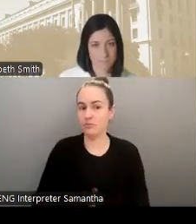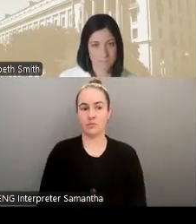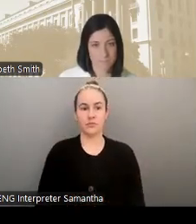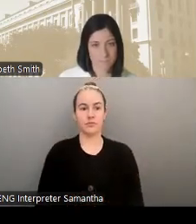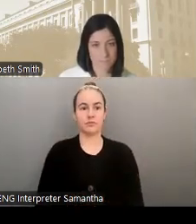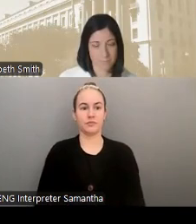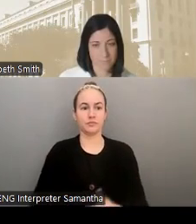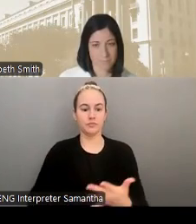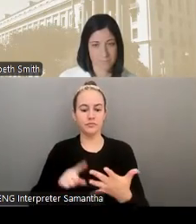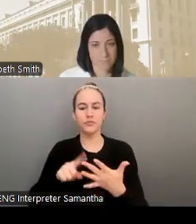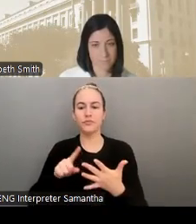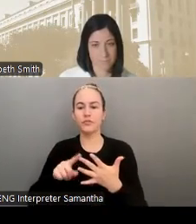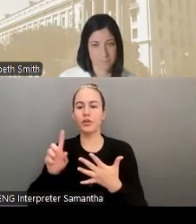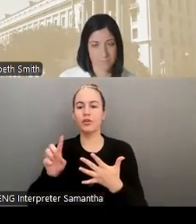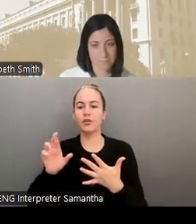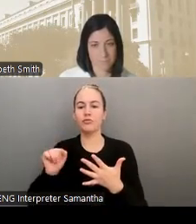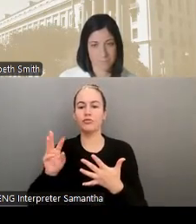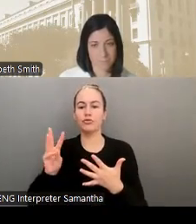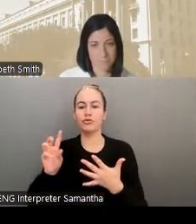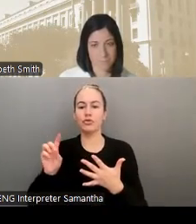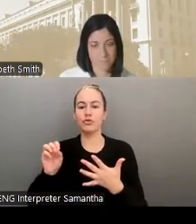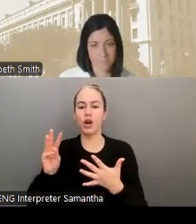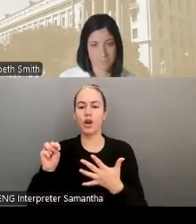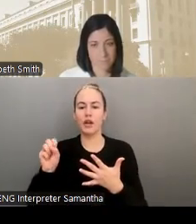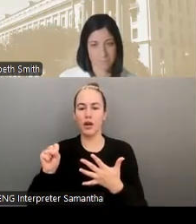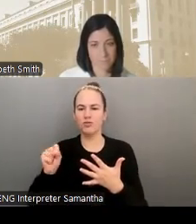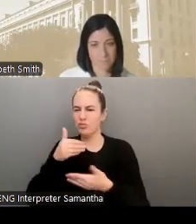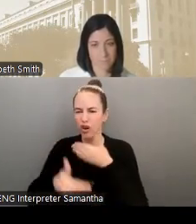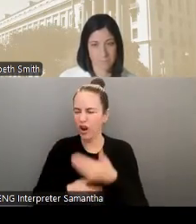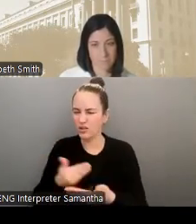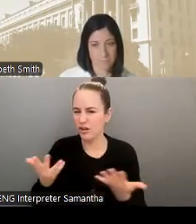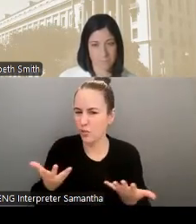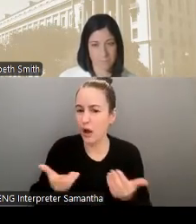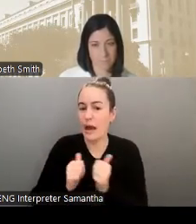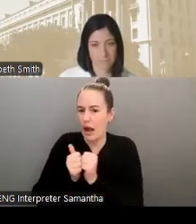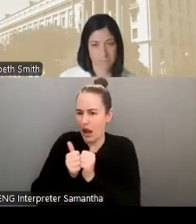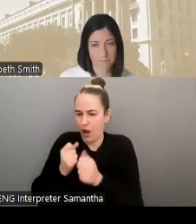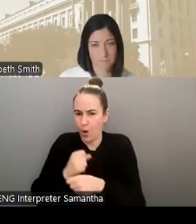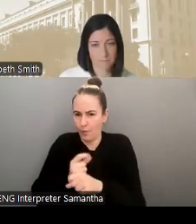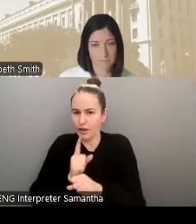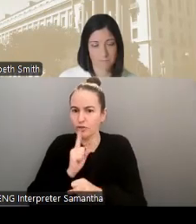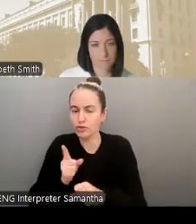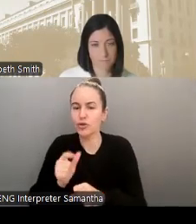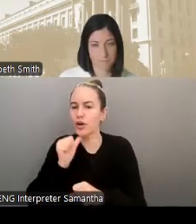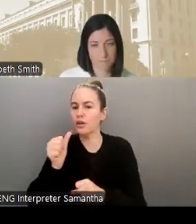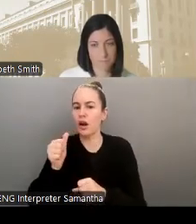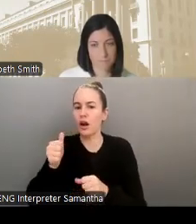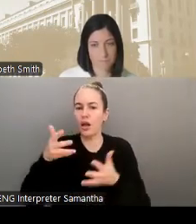drawdowns. We ask what the process is for drawdowns. How are you ensuring that there is not excess cash on